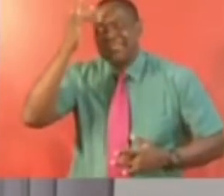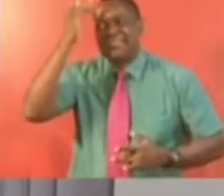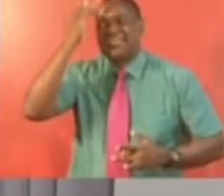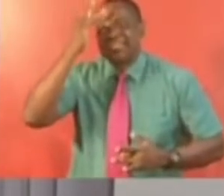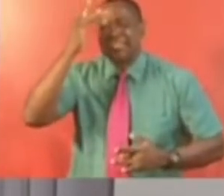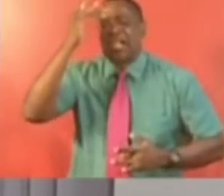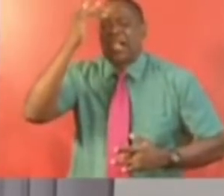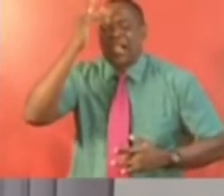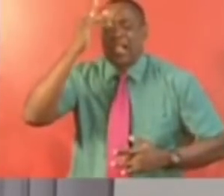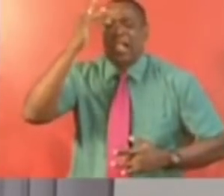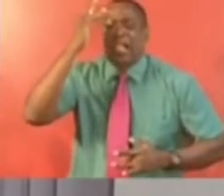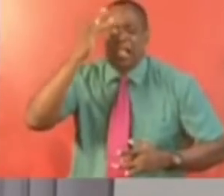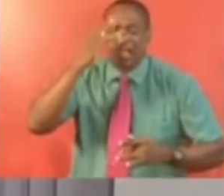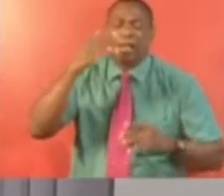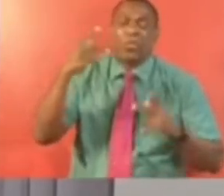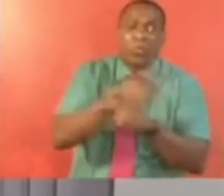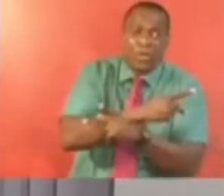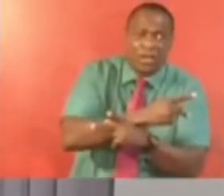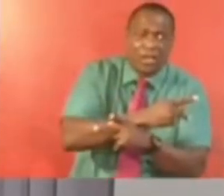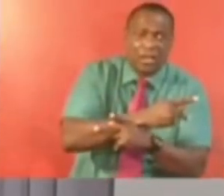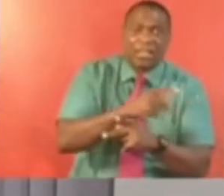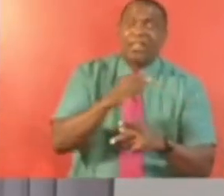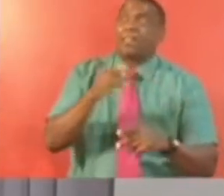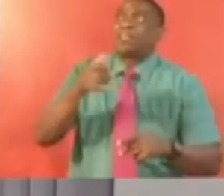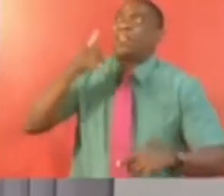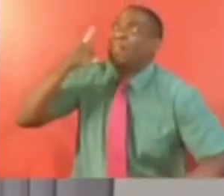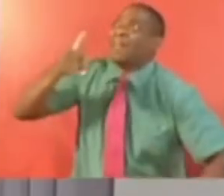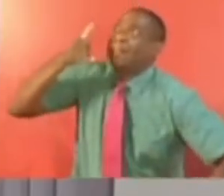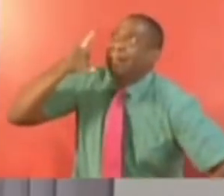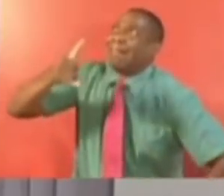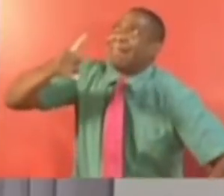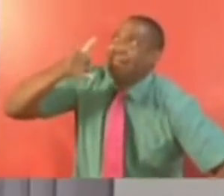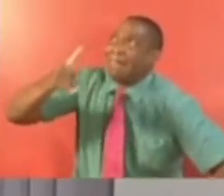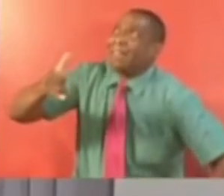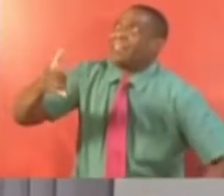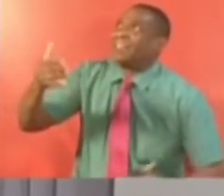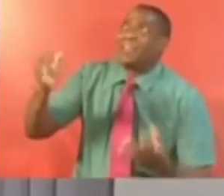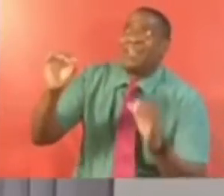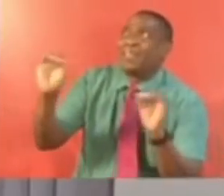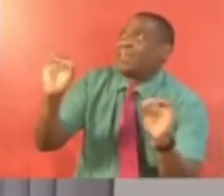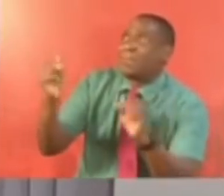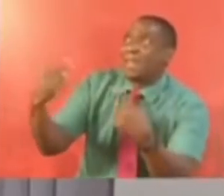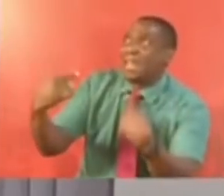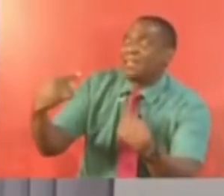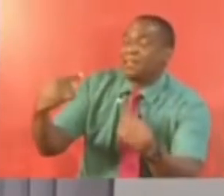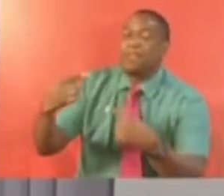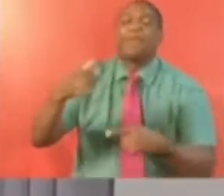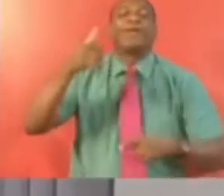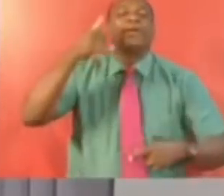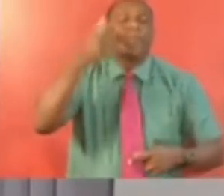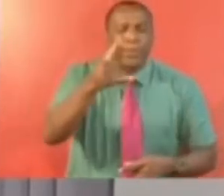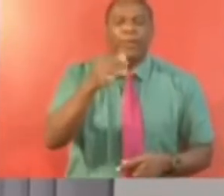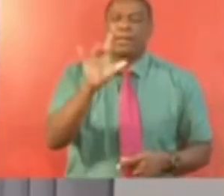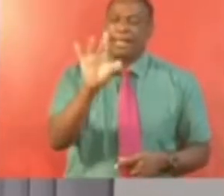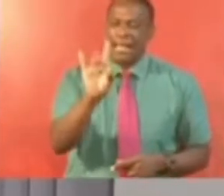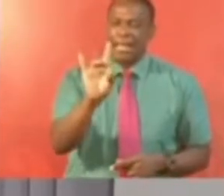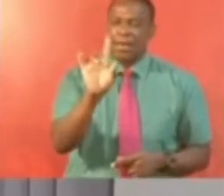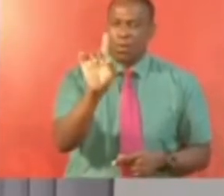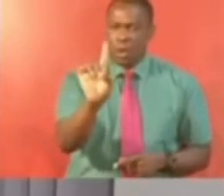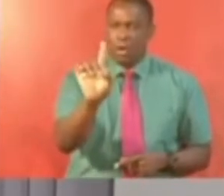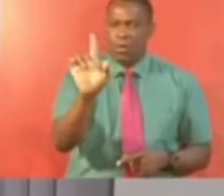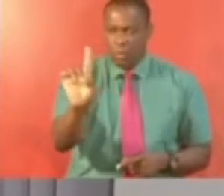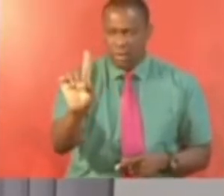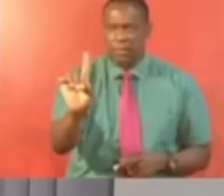positive, if you can't get onto the hotline, simply call 811 and GMRTT will take you to the appropriate